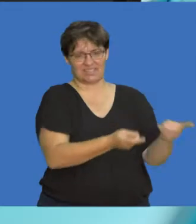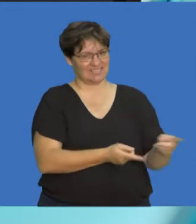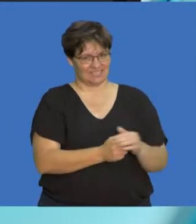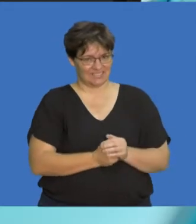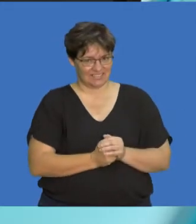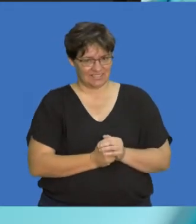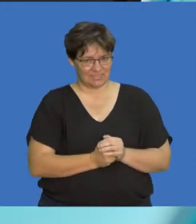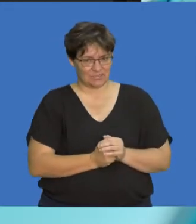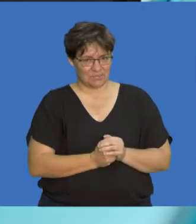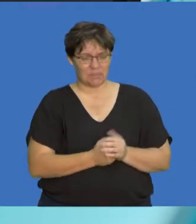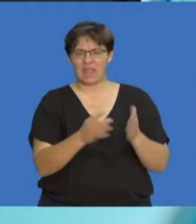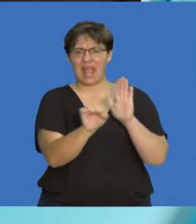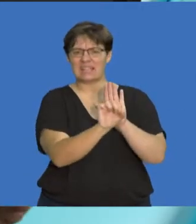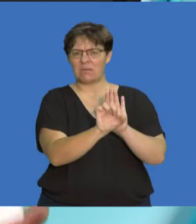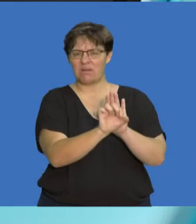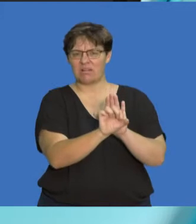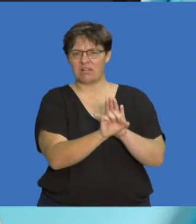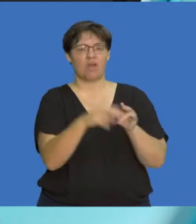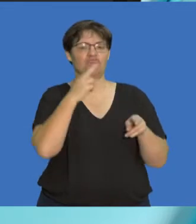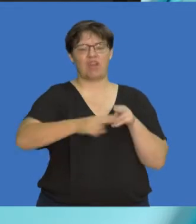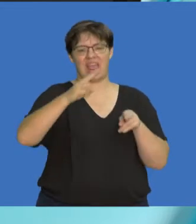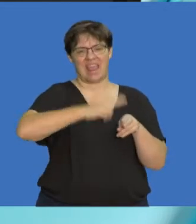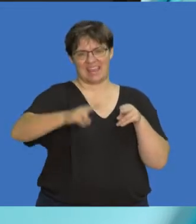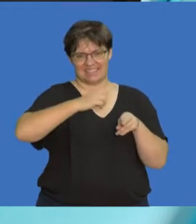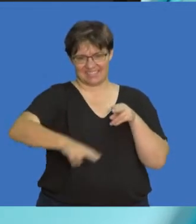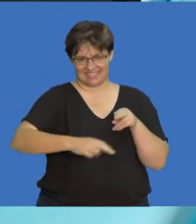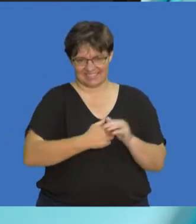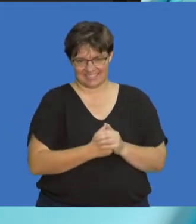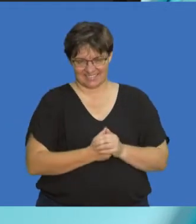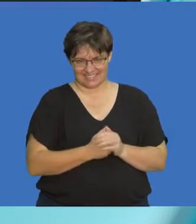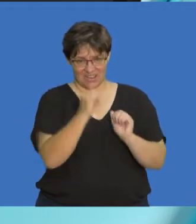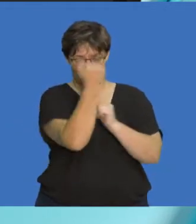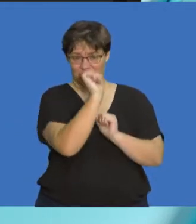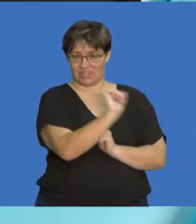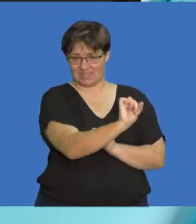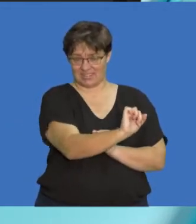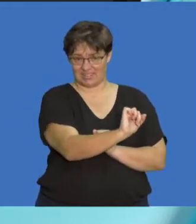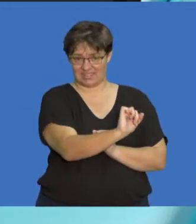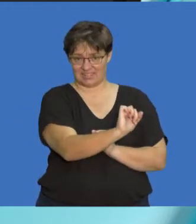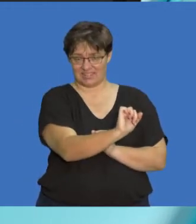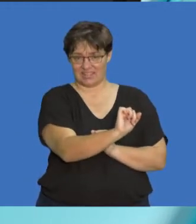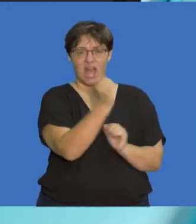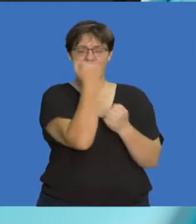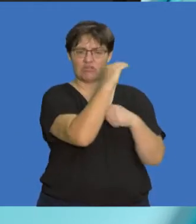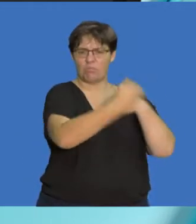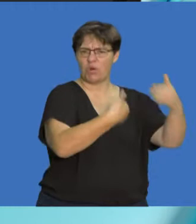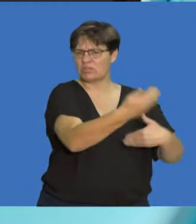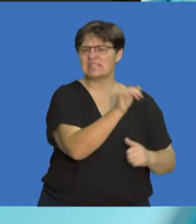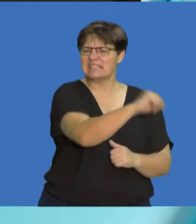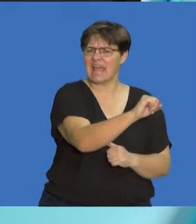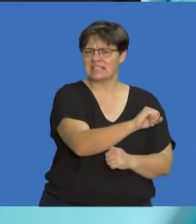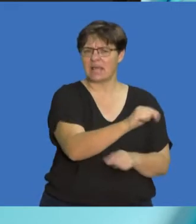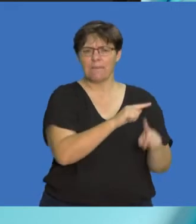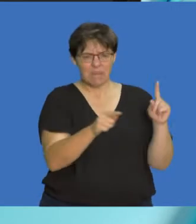identified. Example, factory rent. Obviously, dealing with the manufacturing process, but not